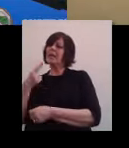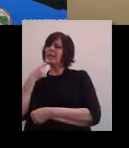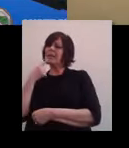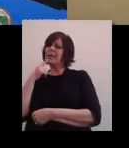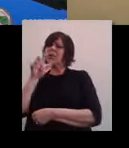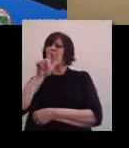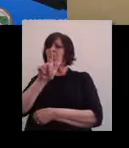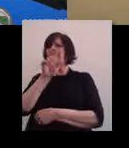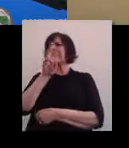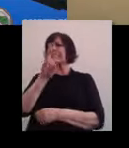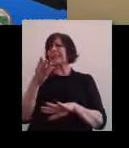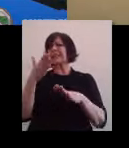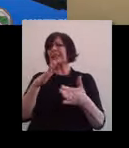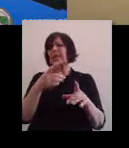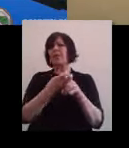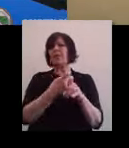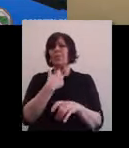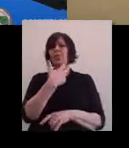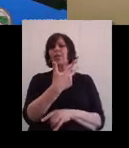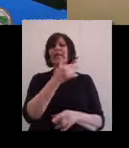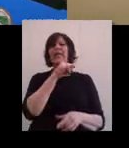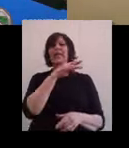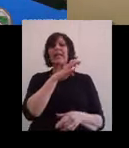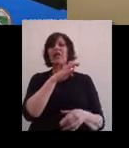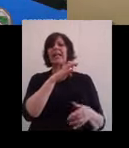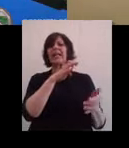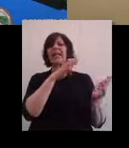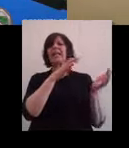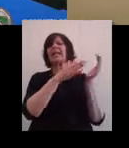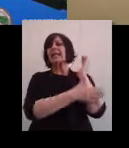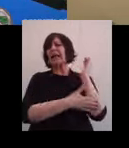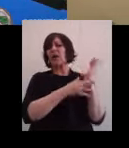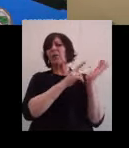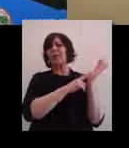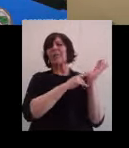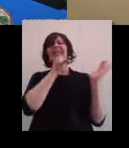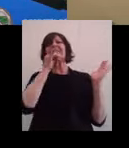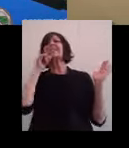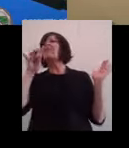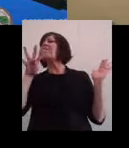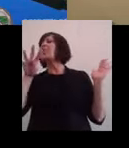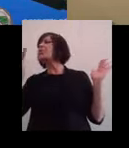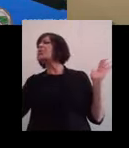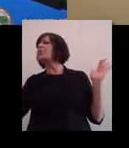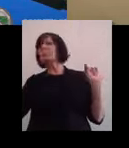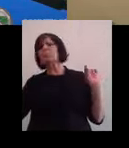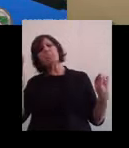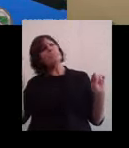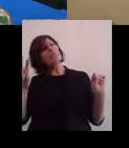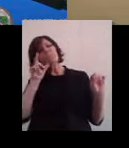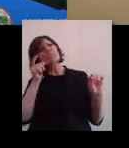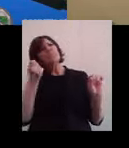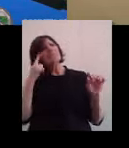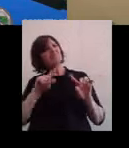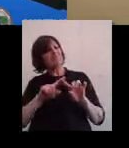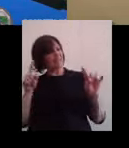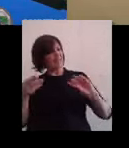nursing homes. Yesterday, though, you tweeted out that there were 42. What's the context between the numbers that we're seeing